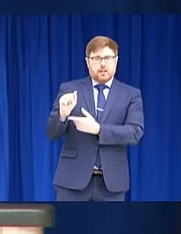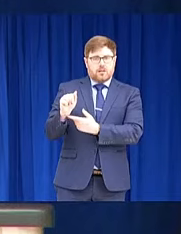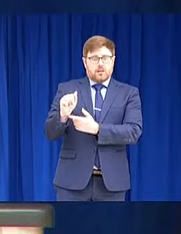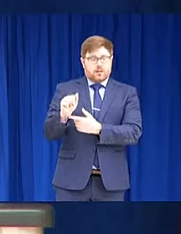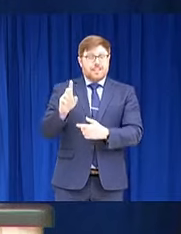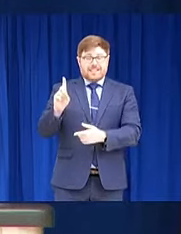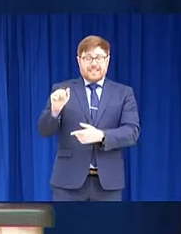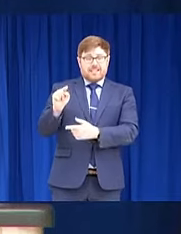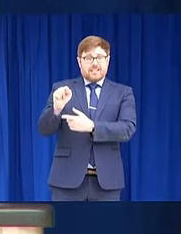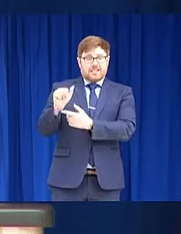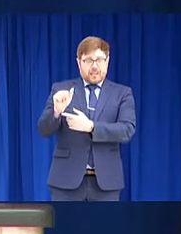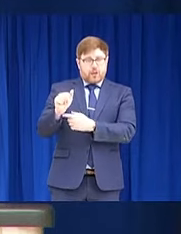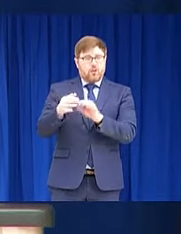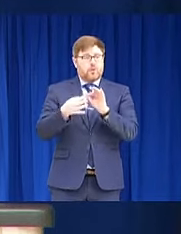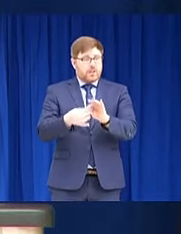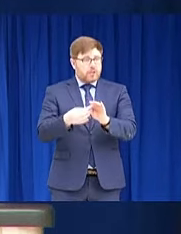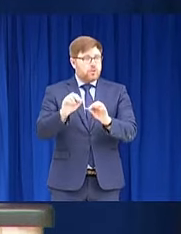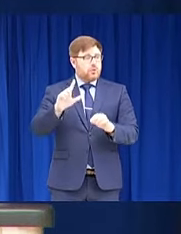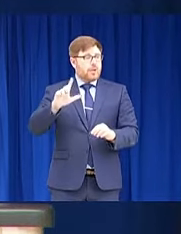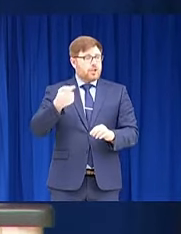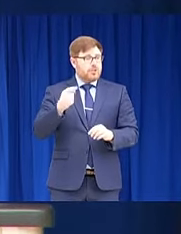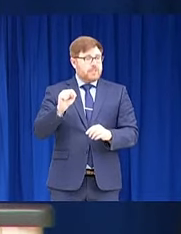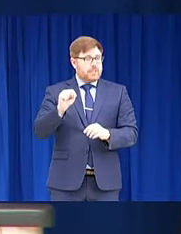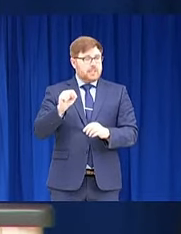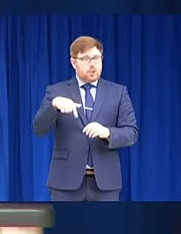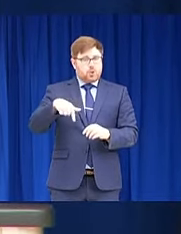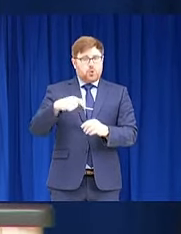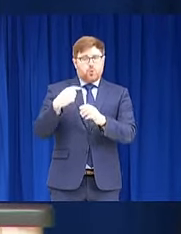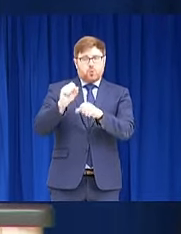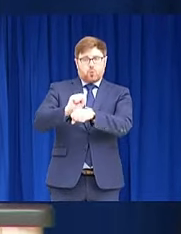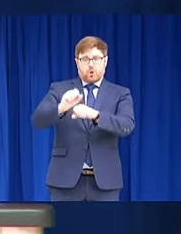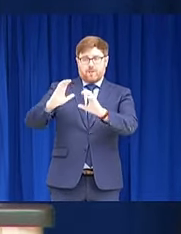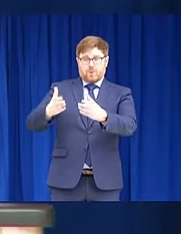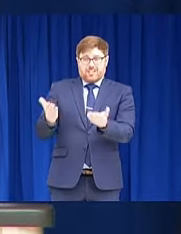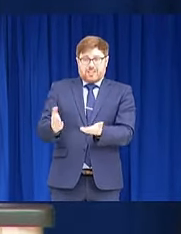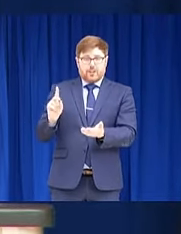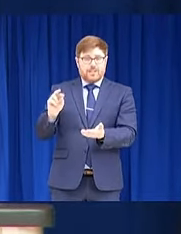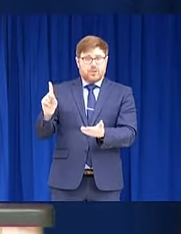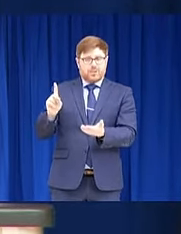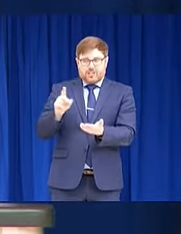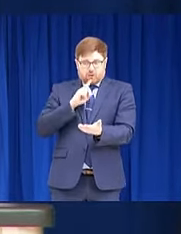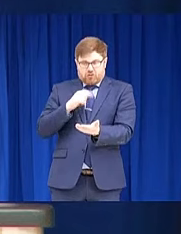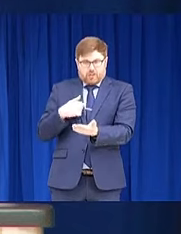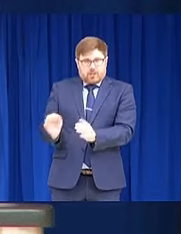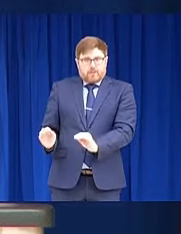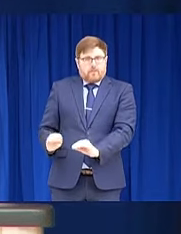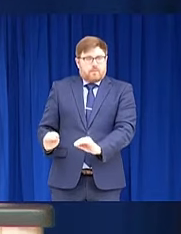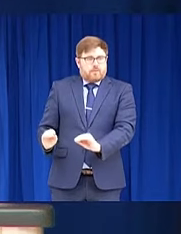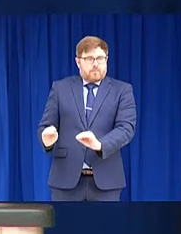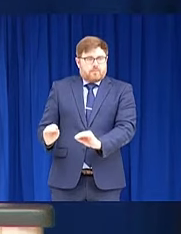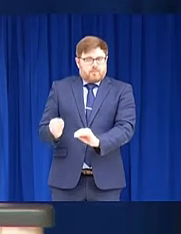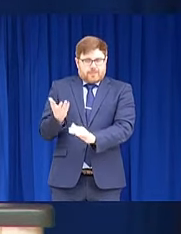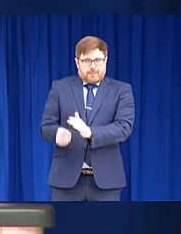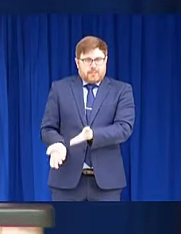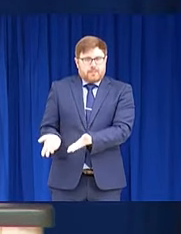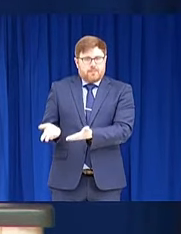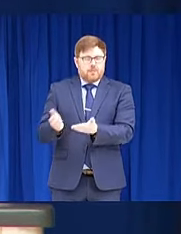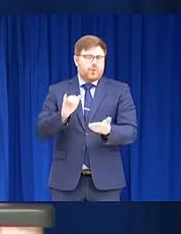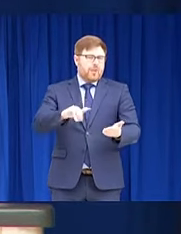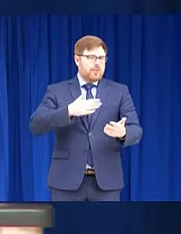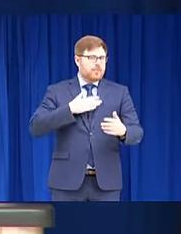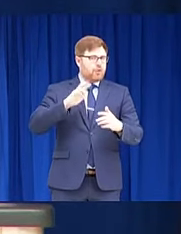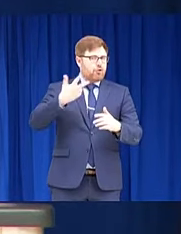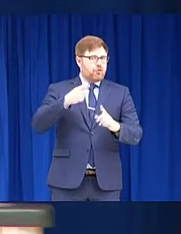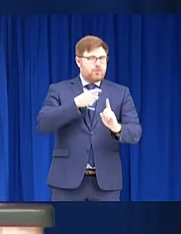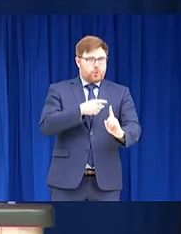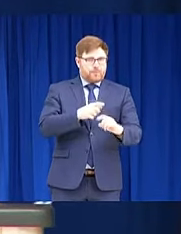DoD's LGBTQ workforce is largely missing in action. That brings me to my third line of effort. Let